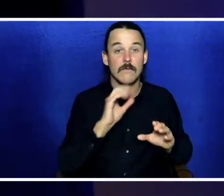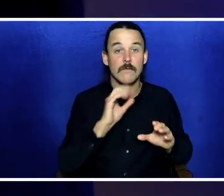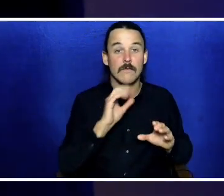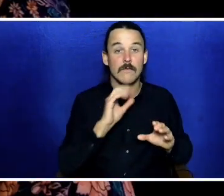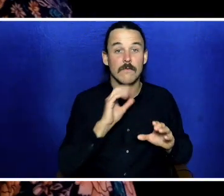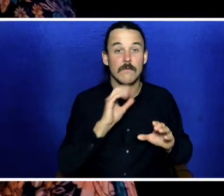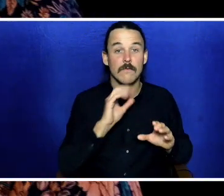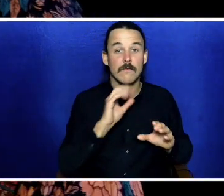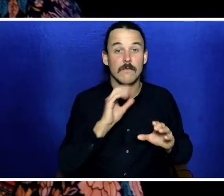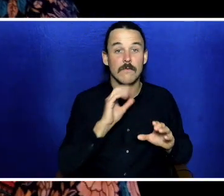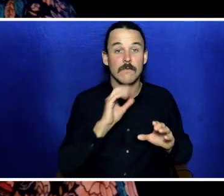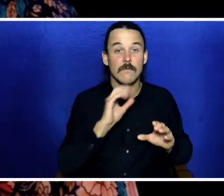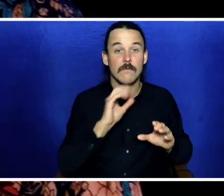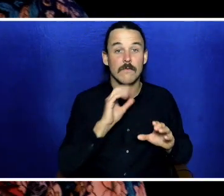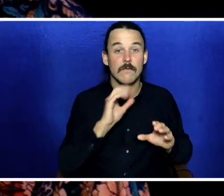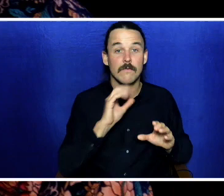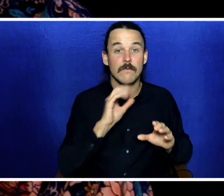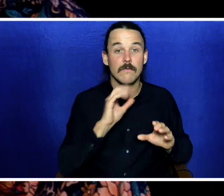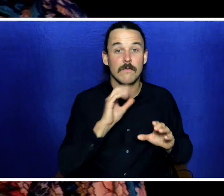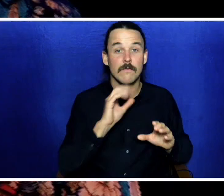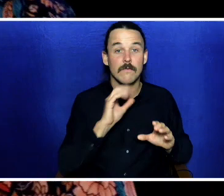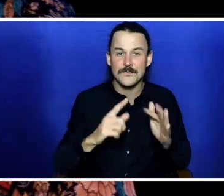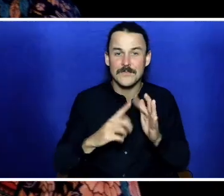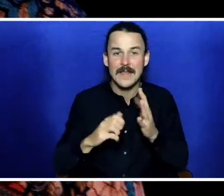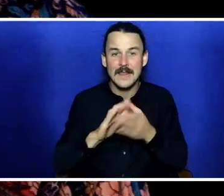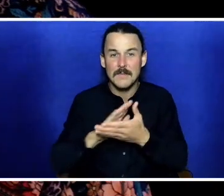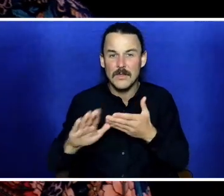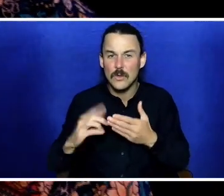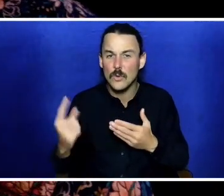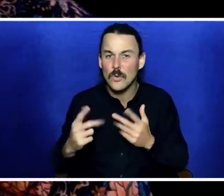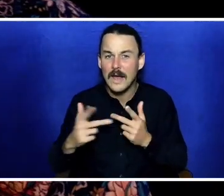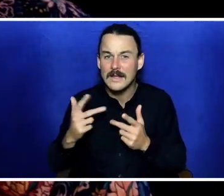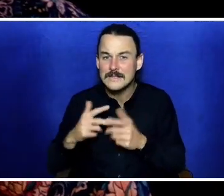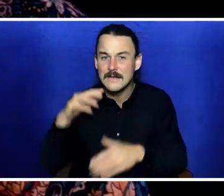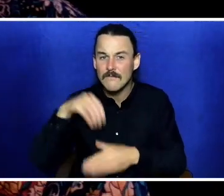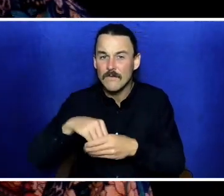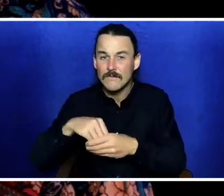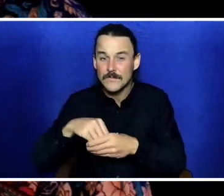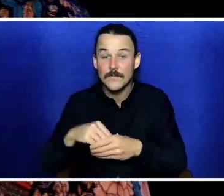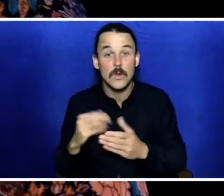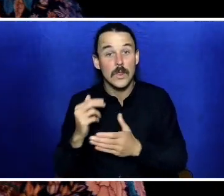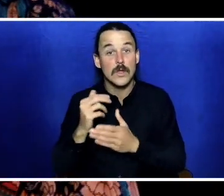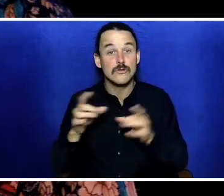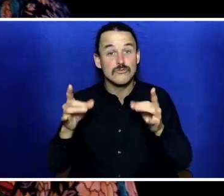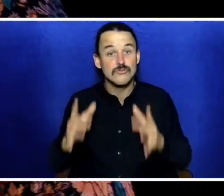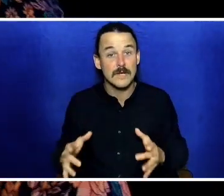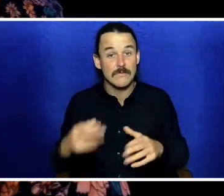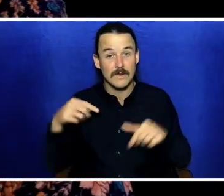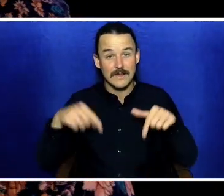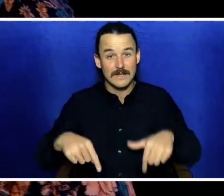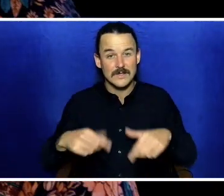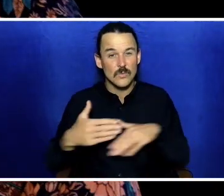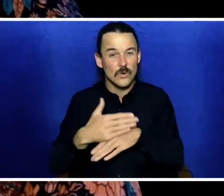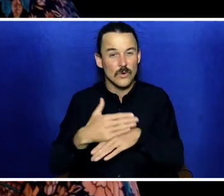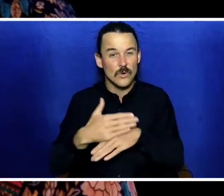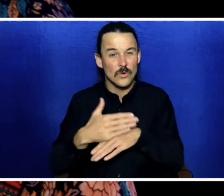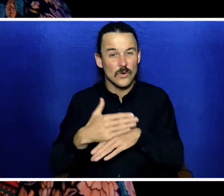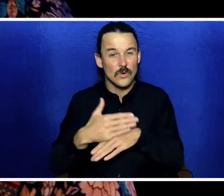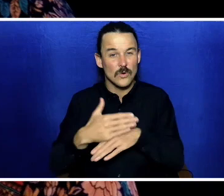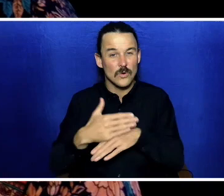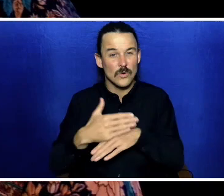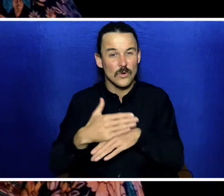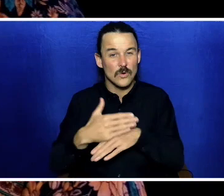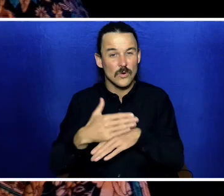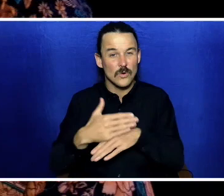We're working with the State Opera of South Australia. So the director for this piece is Stuart Maunder. We're also very lucky